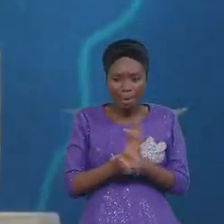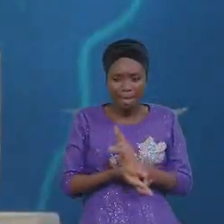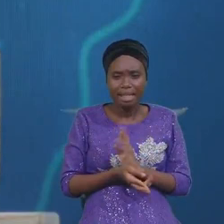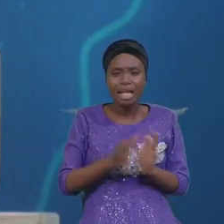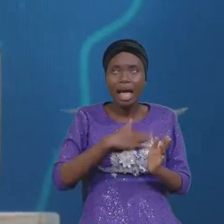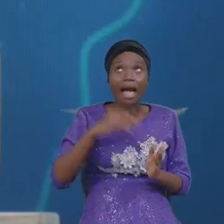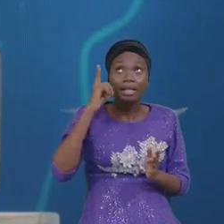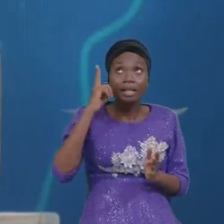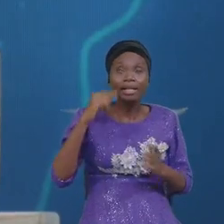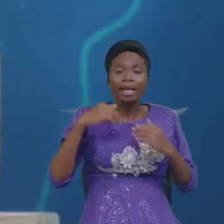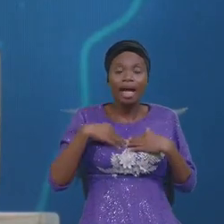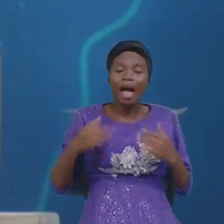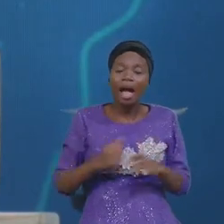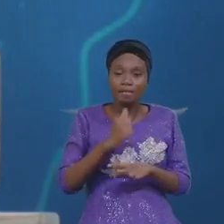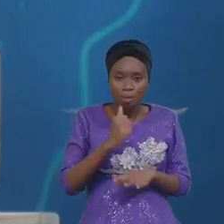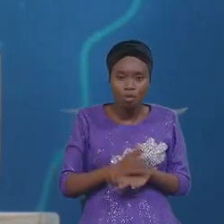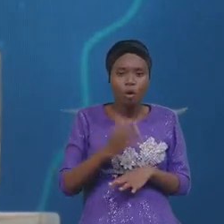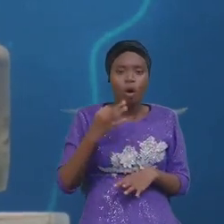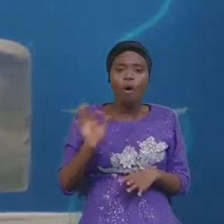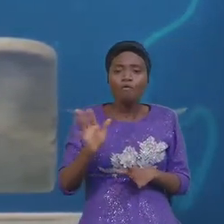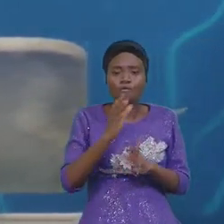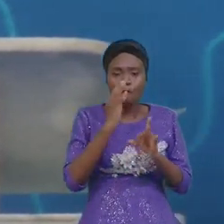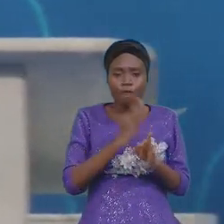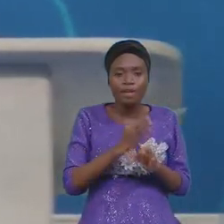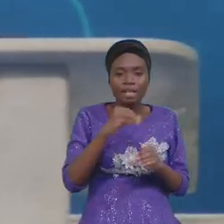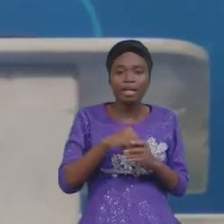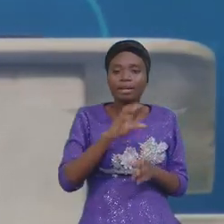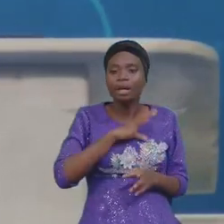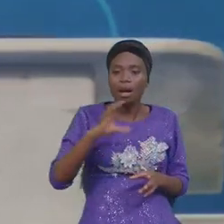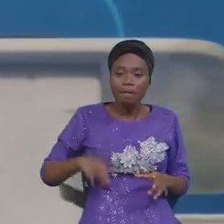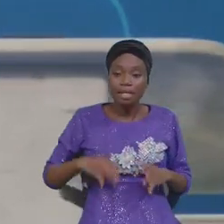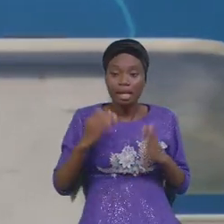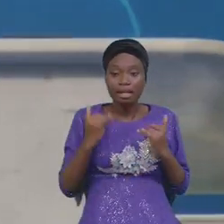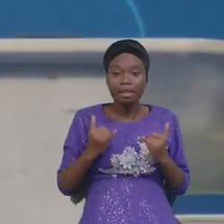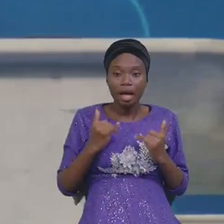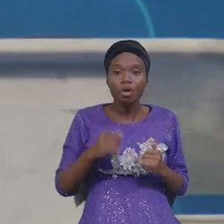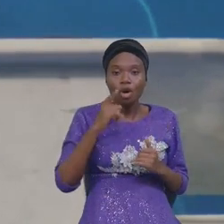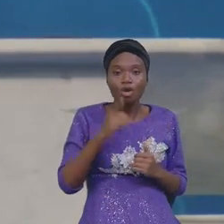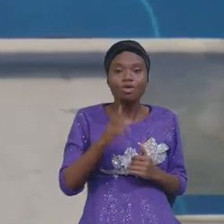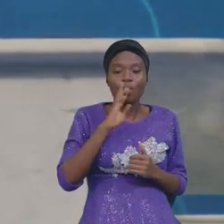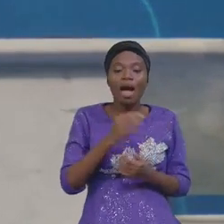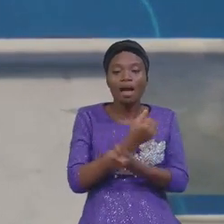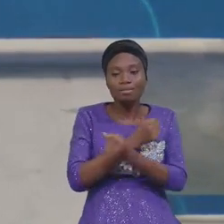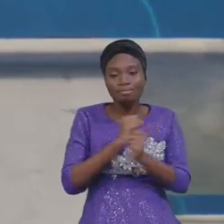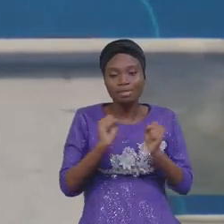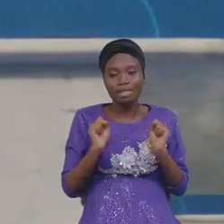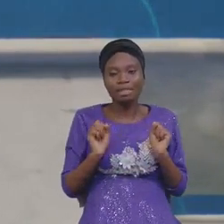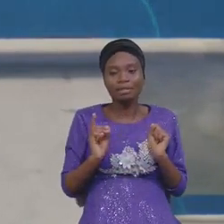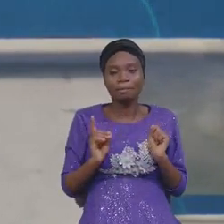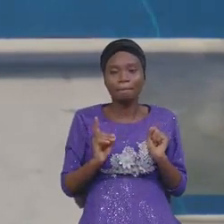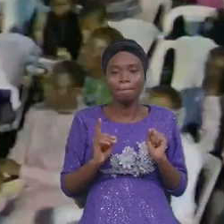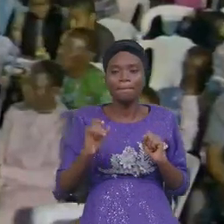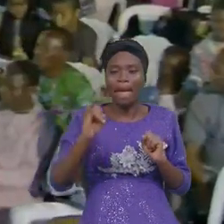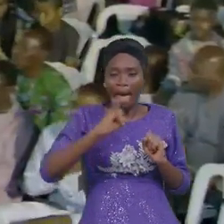has approved of your faith in Christ. Now you are saved. I am